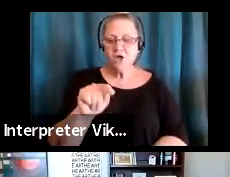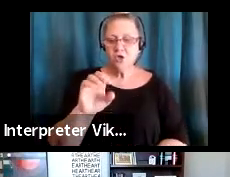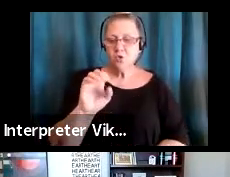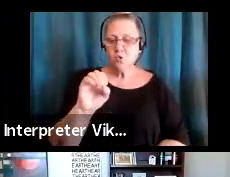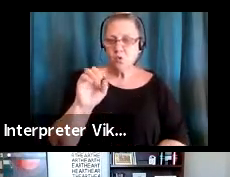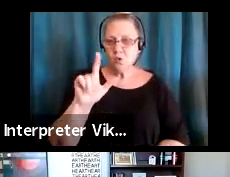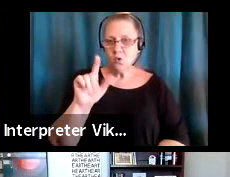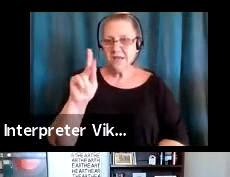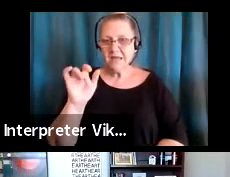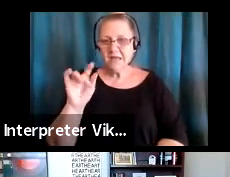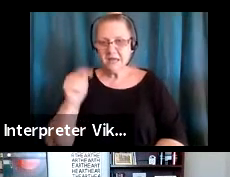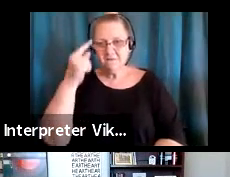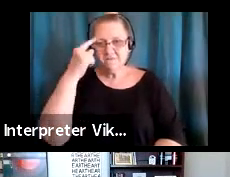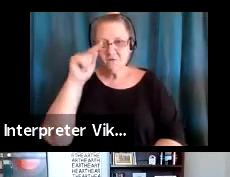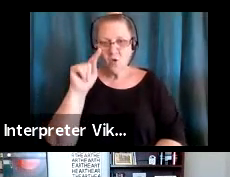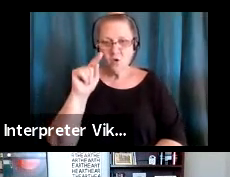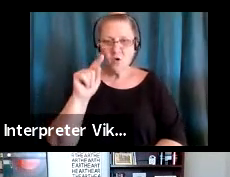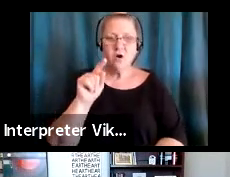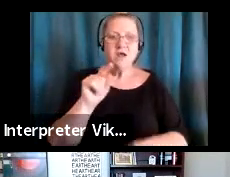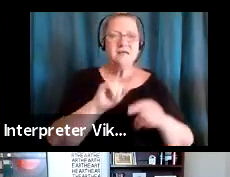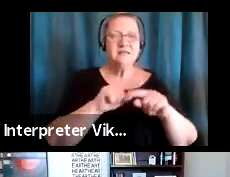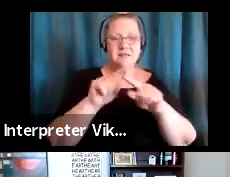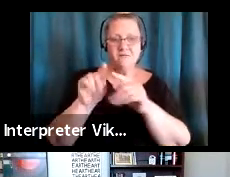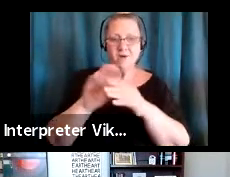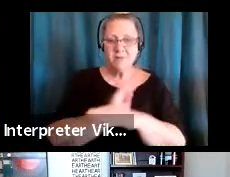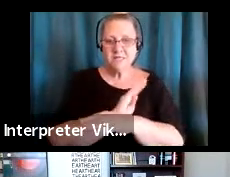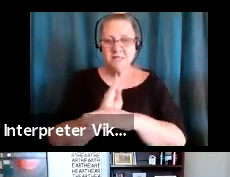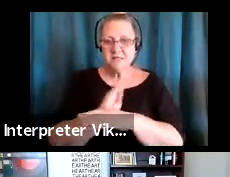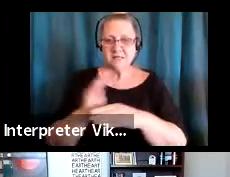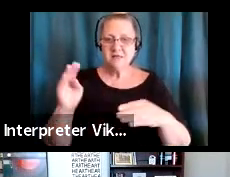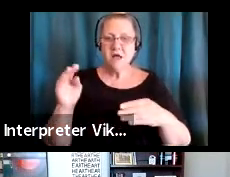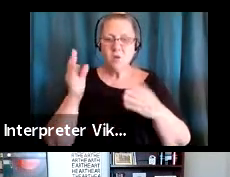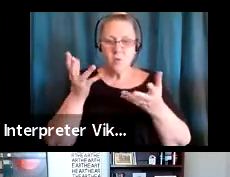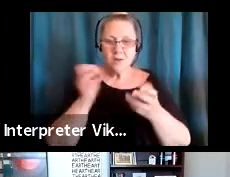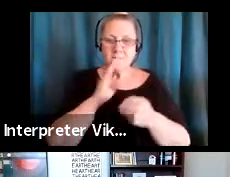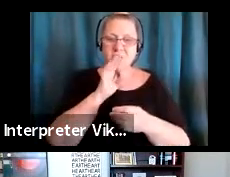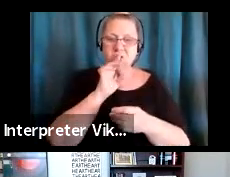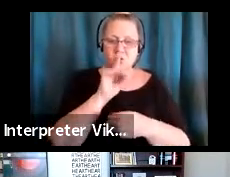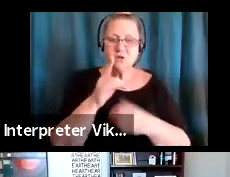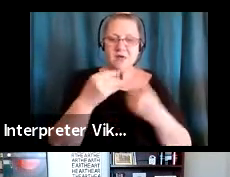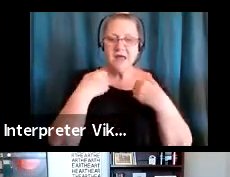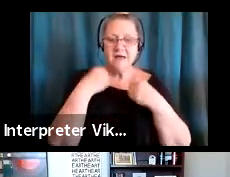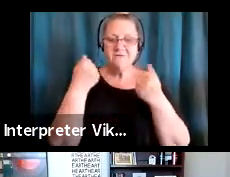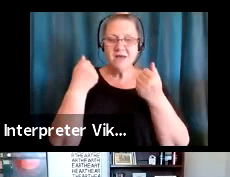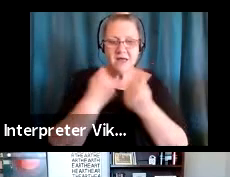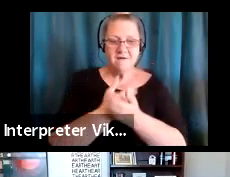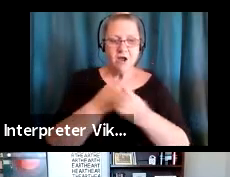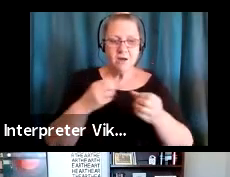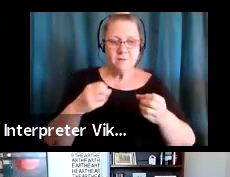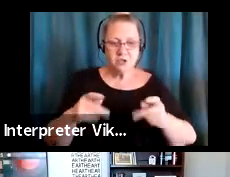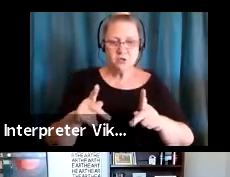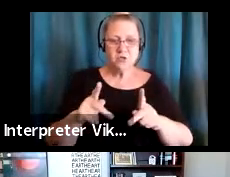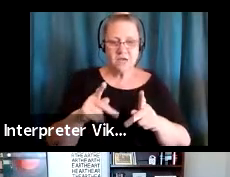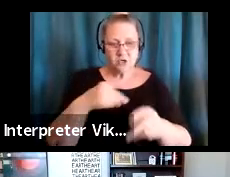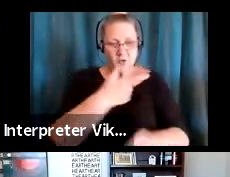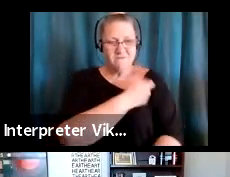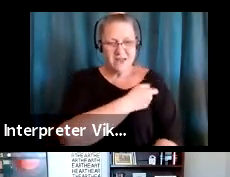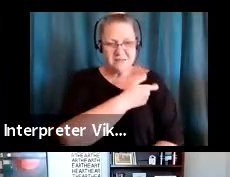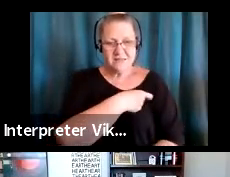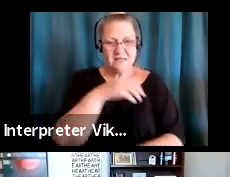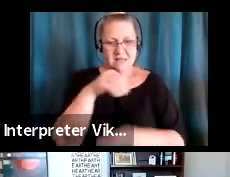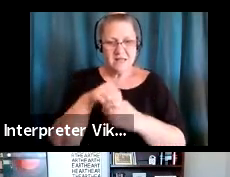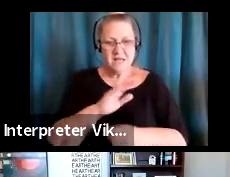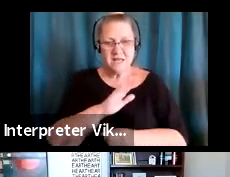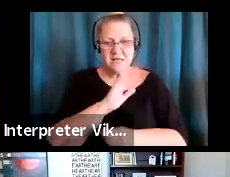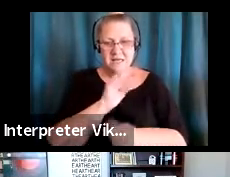use to make sure that their employees have every opportunity and making it easy and convenient for them to get vaccinated. And we're really excited